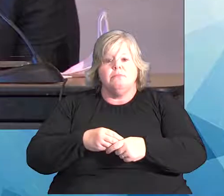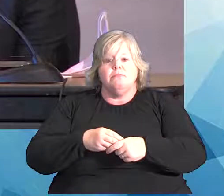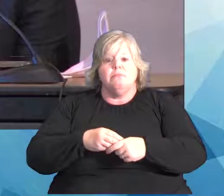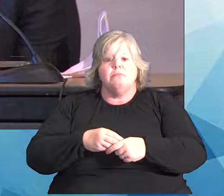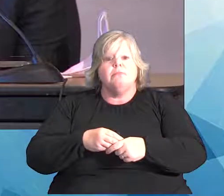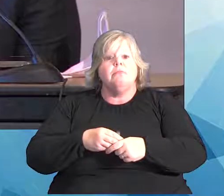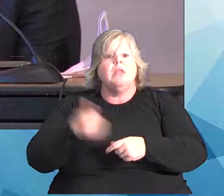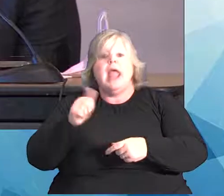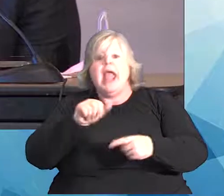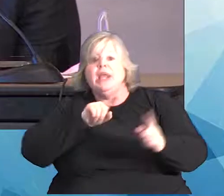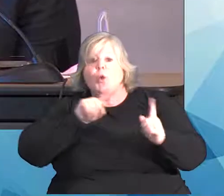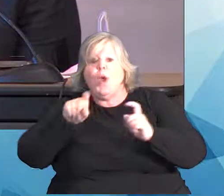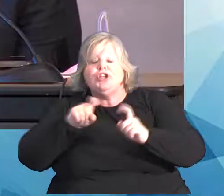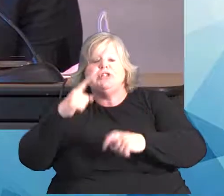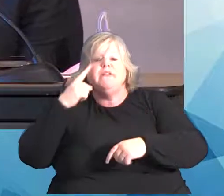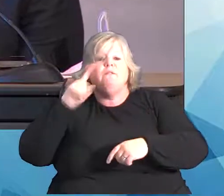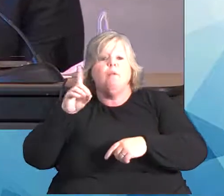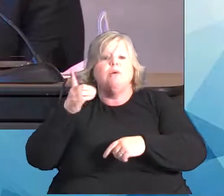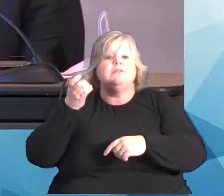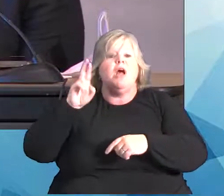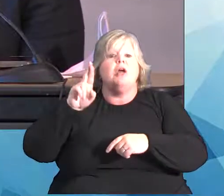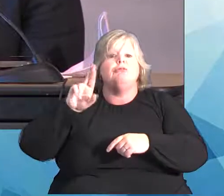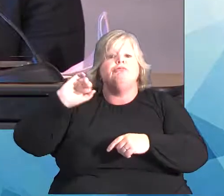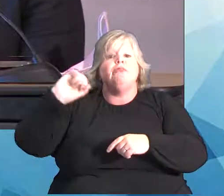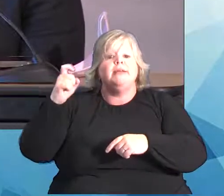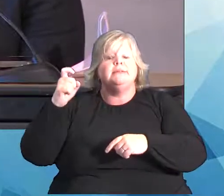Are there any questions for Dr. Rex?